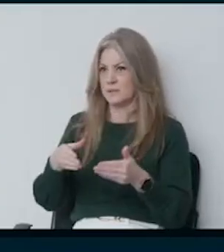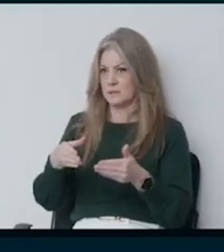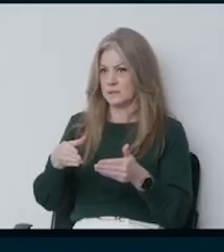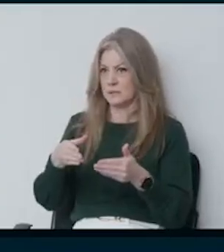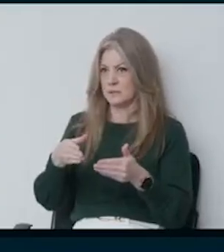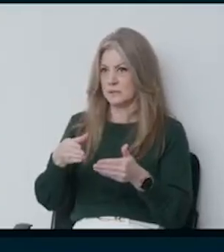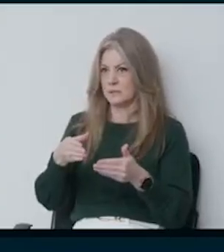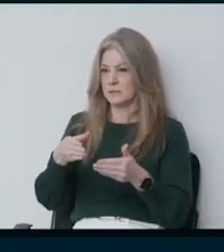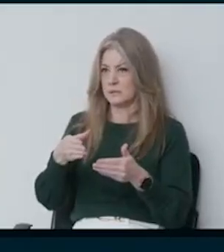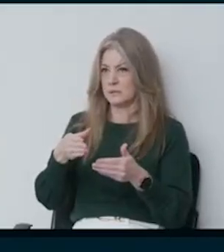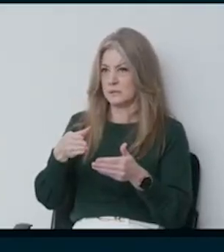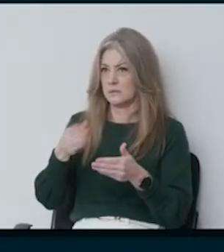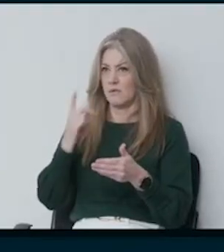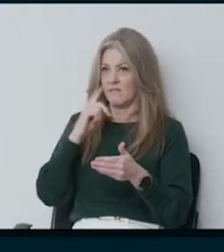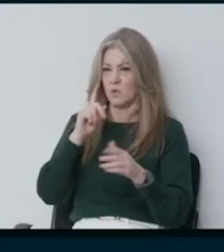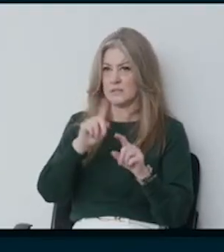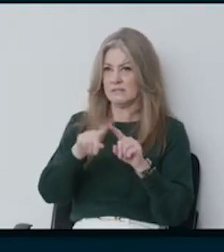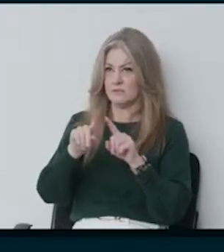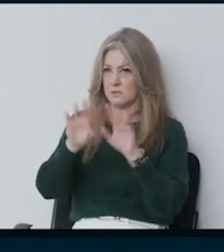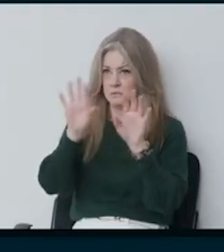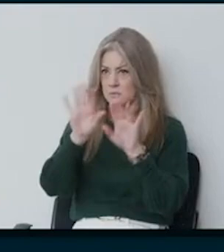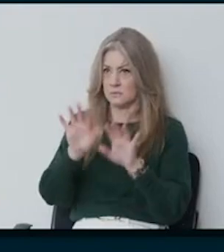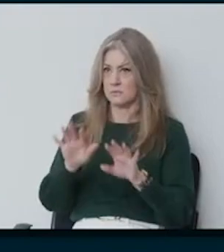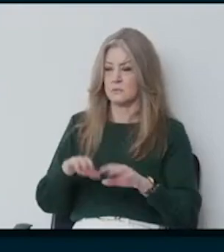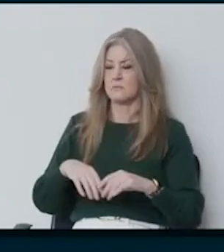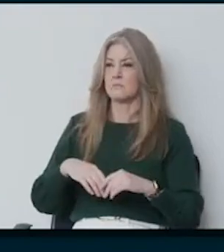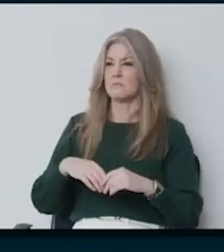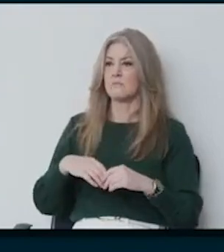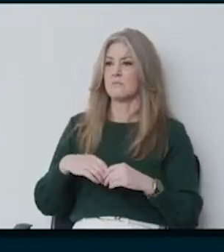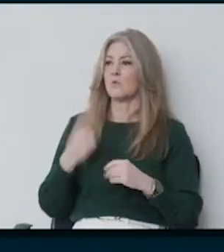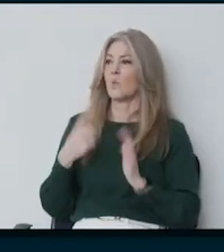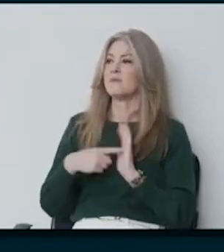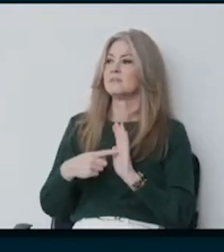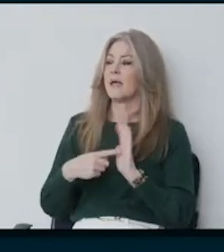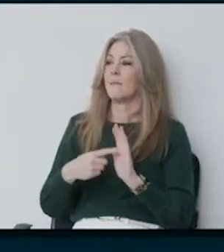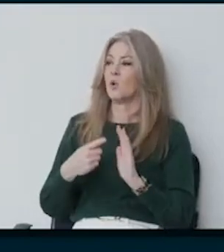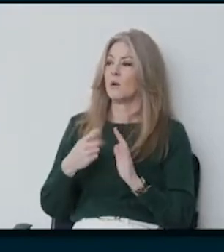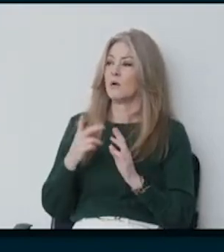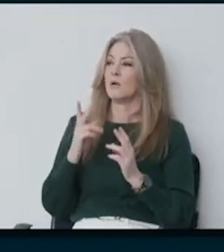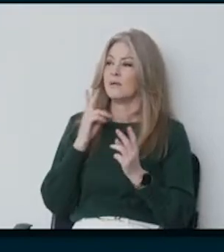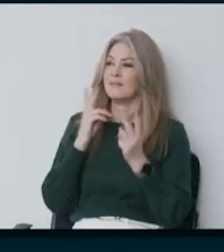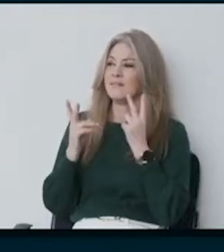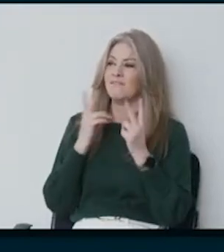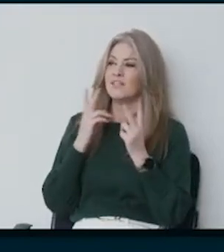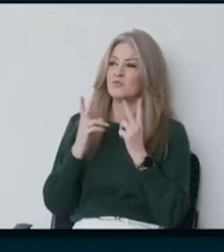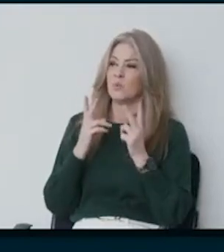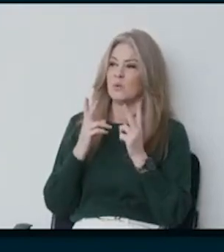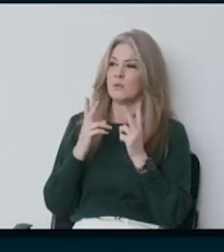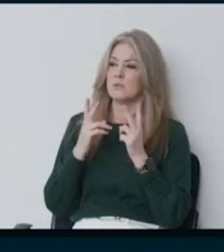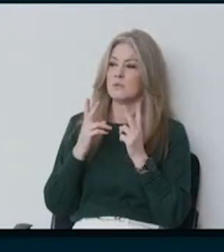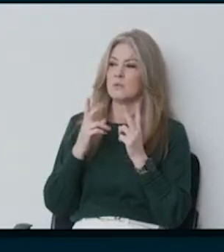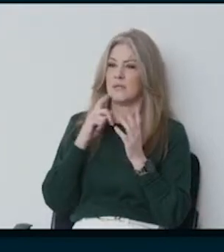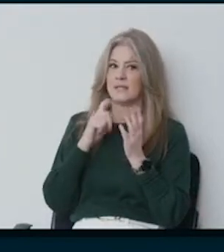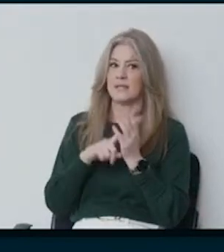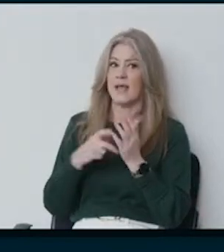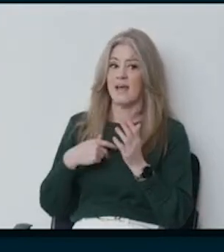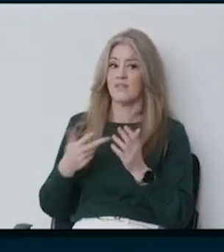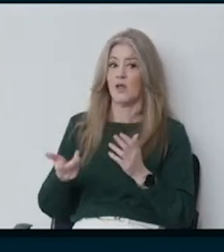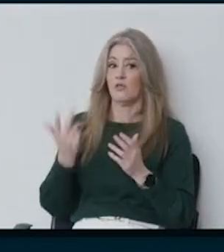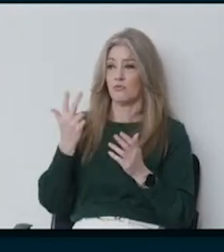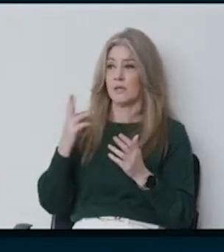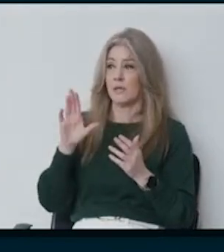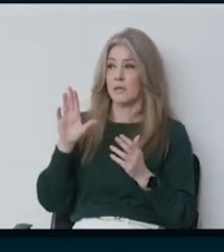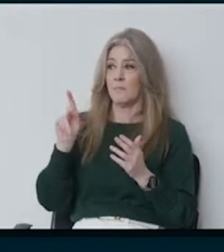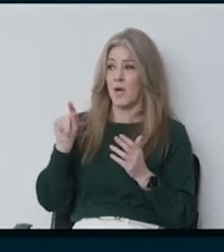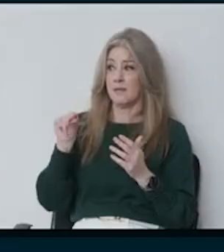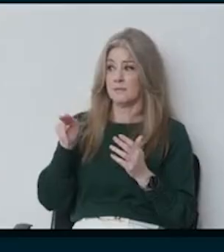on all these interactive elements. So this is an example of the visual indication of focus. Here's 3 buttons.